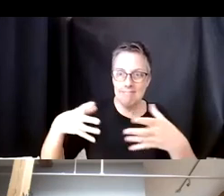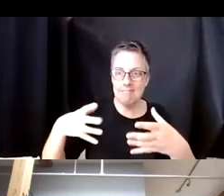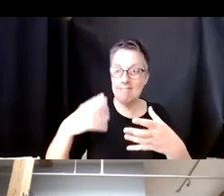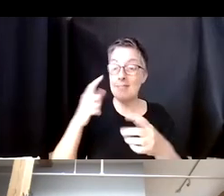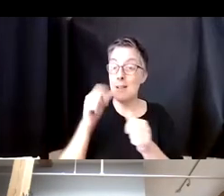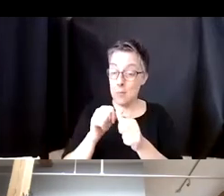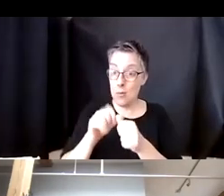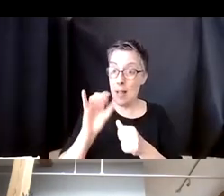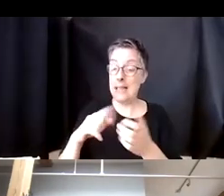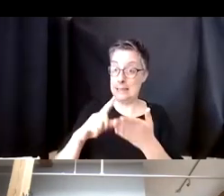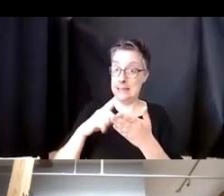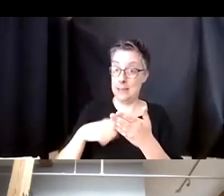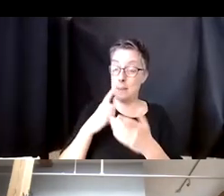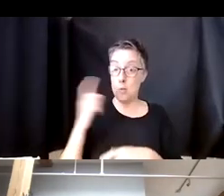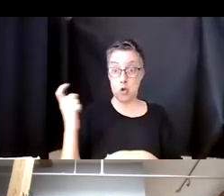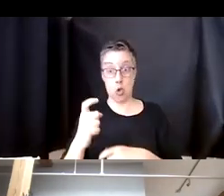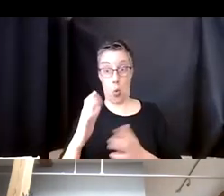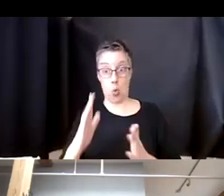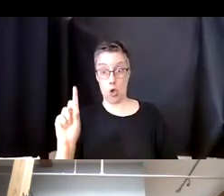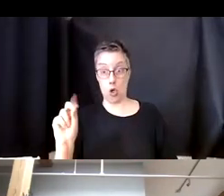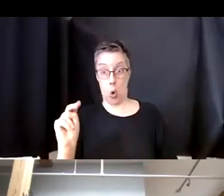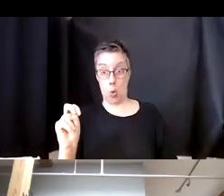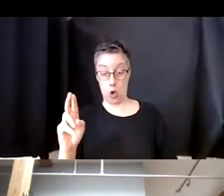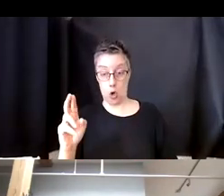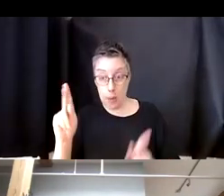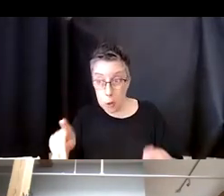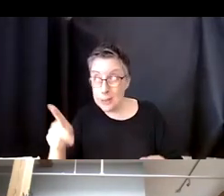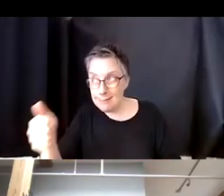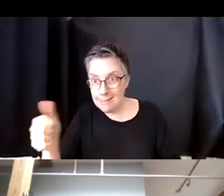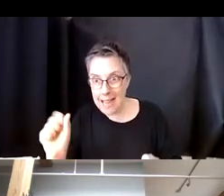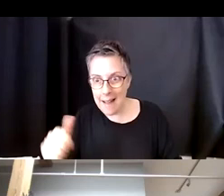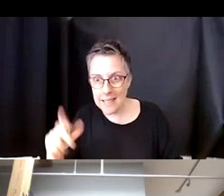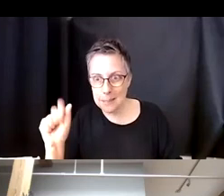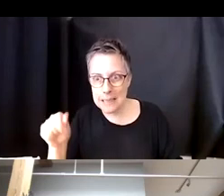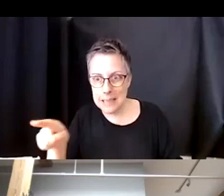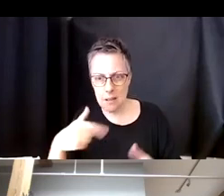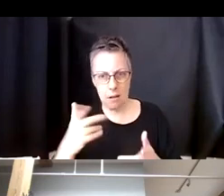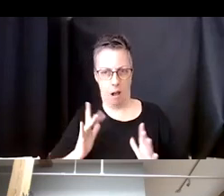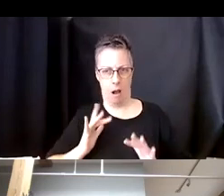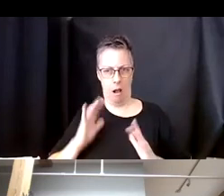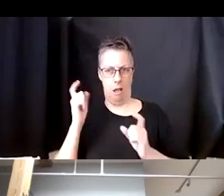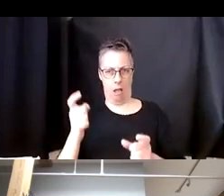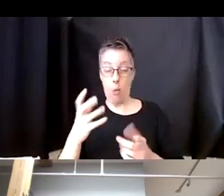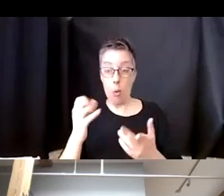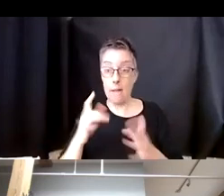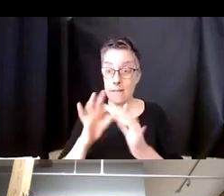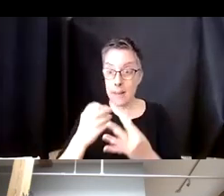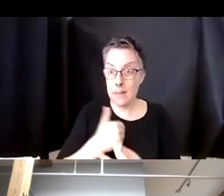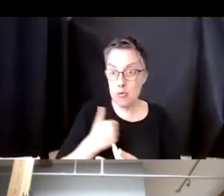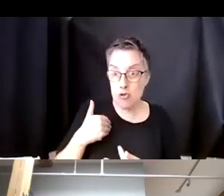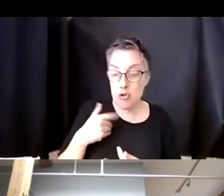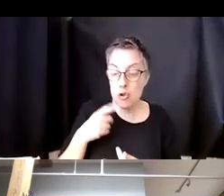that sometimes a donor could be somebody who is a person with a disability or a family member who